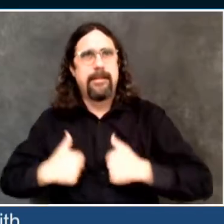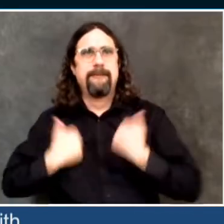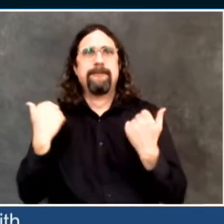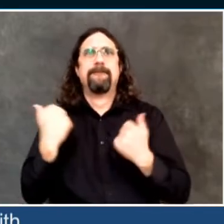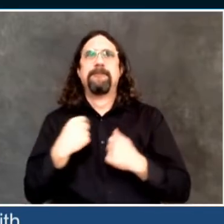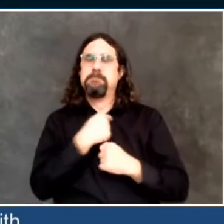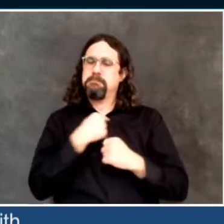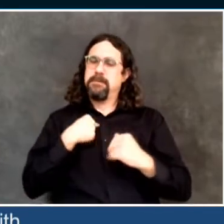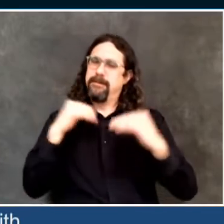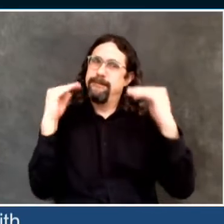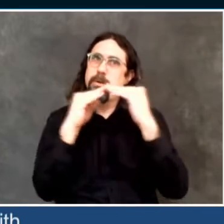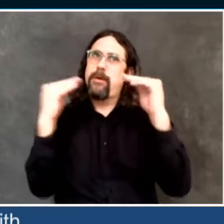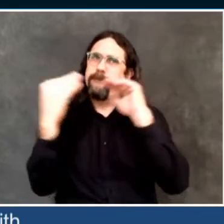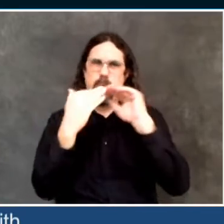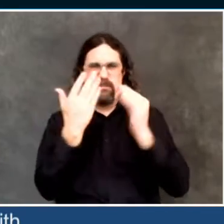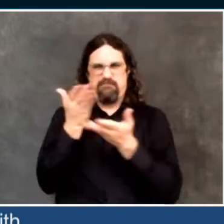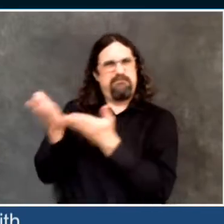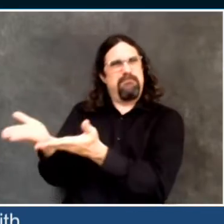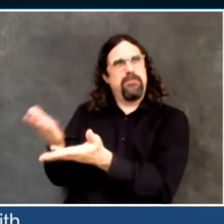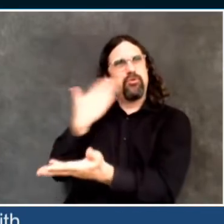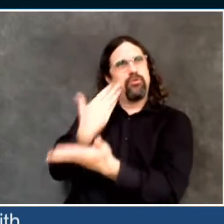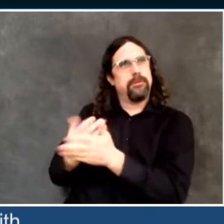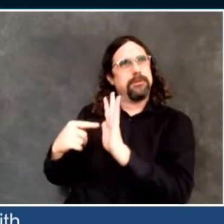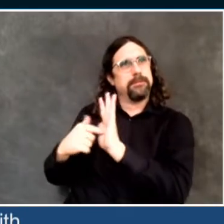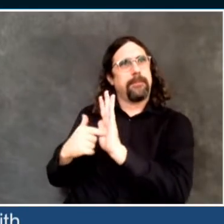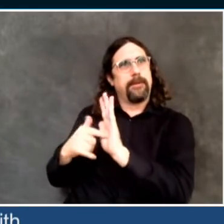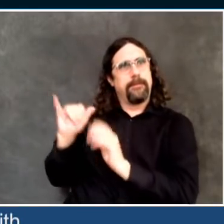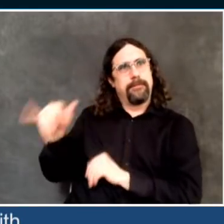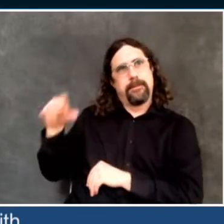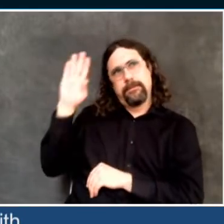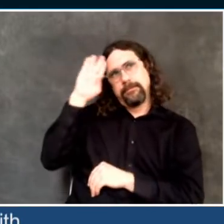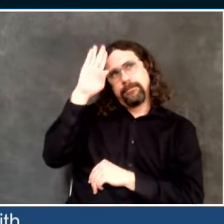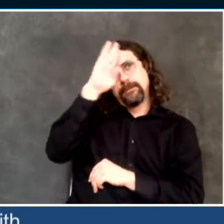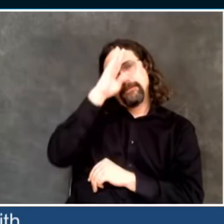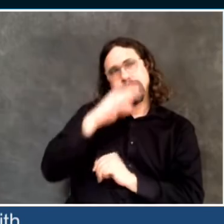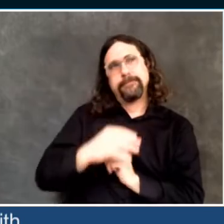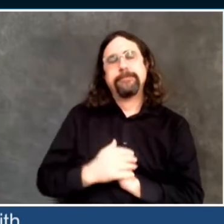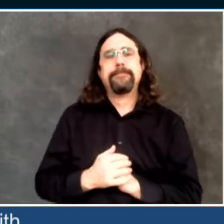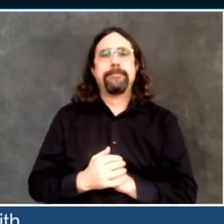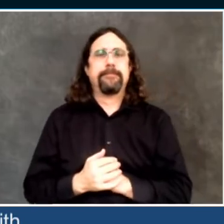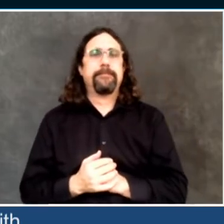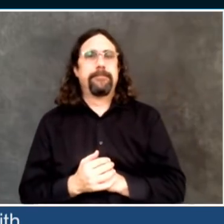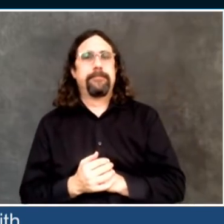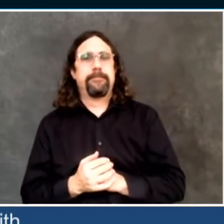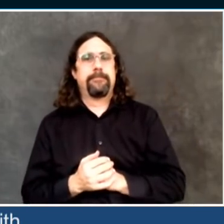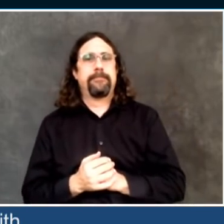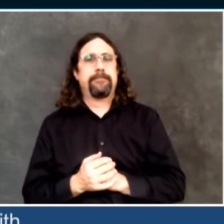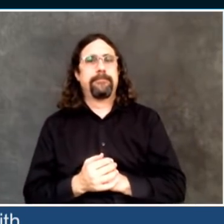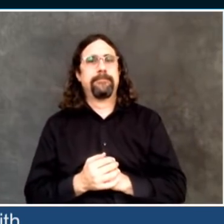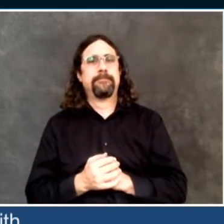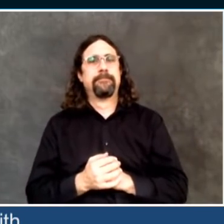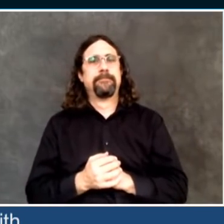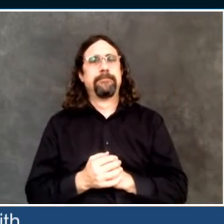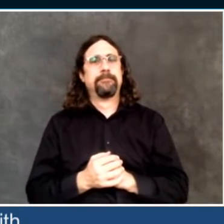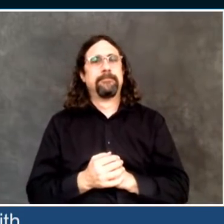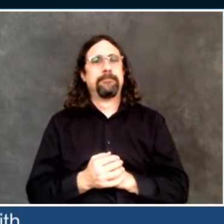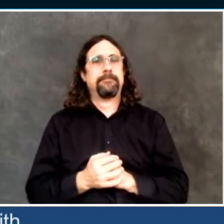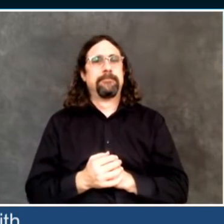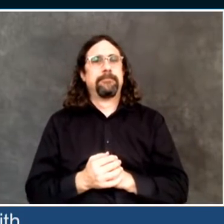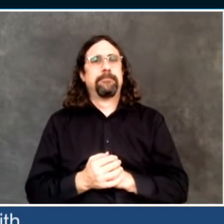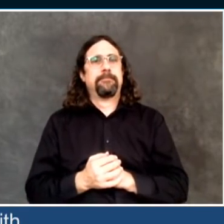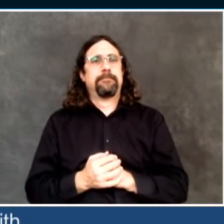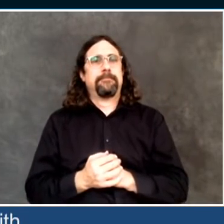the blunt truth is we know a huge percentage of New Yorkers, no matter what strategy is put in place, this disease is